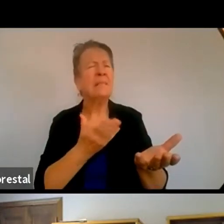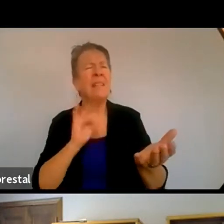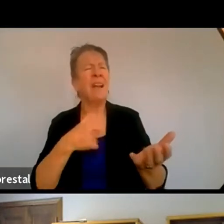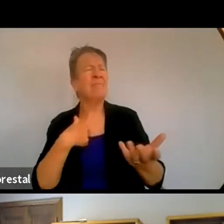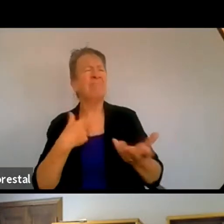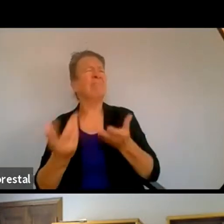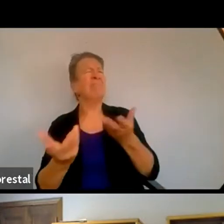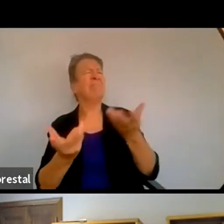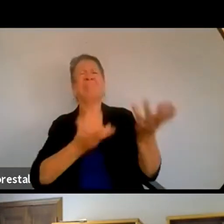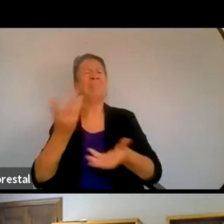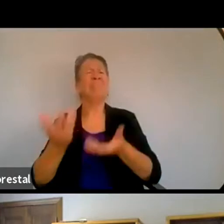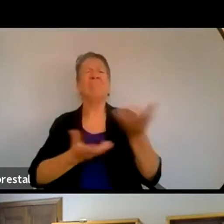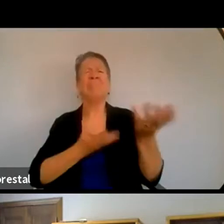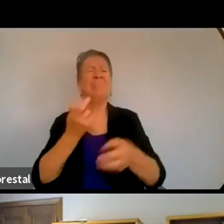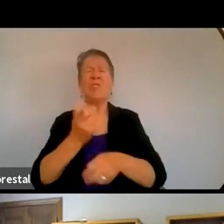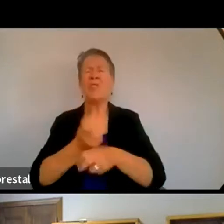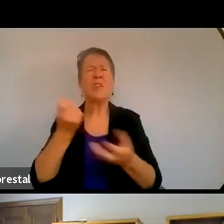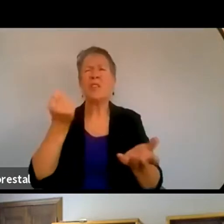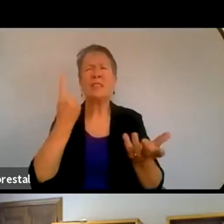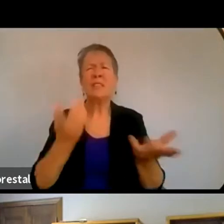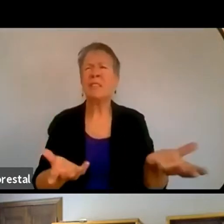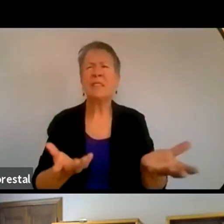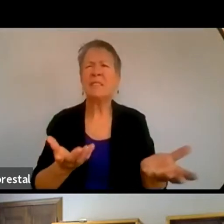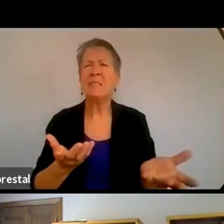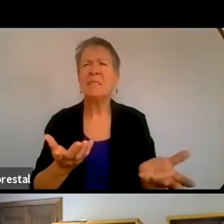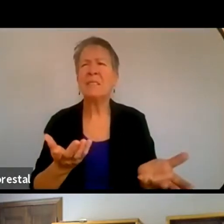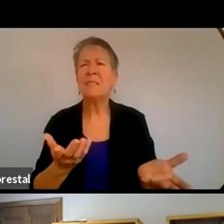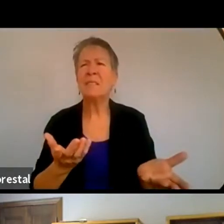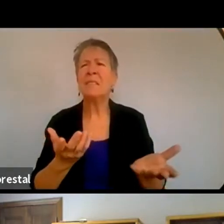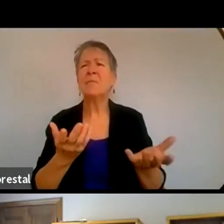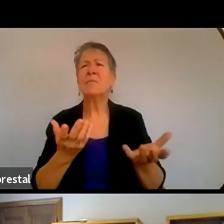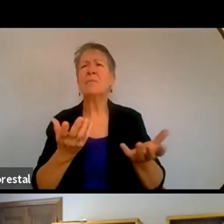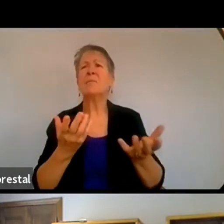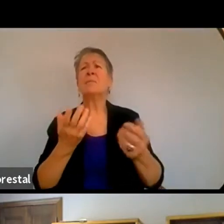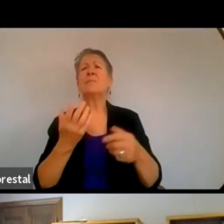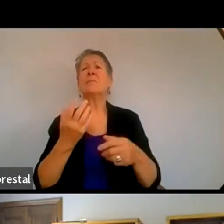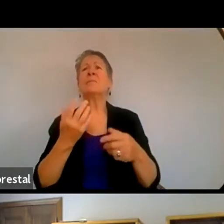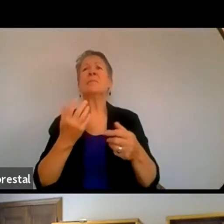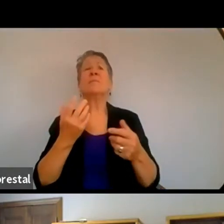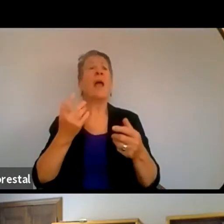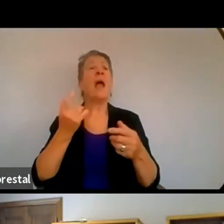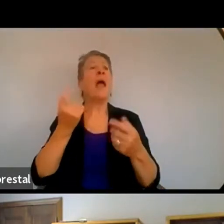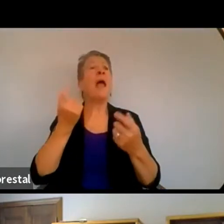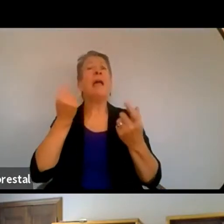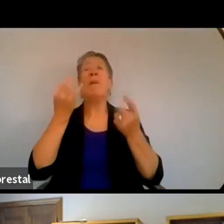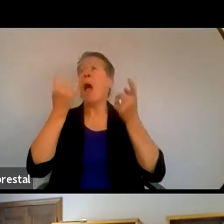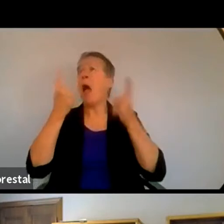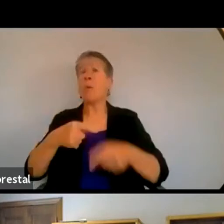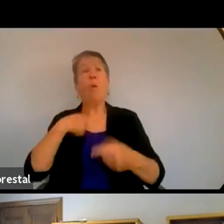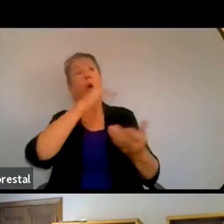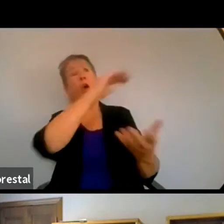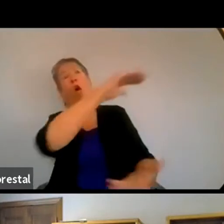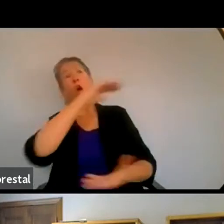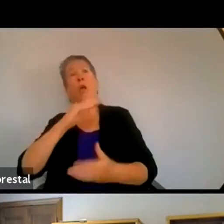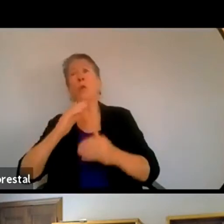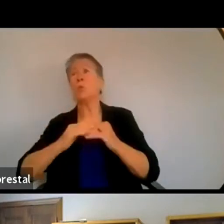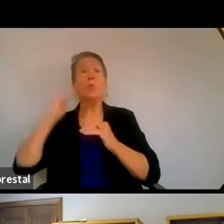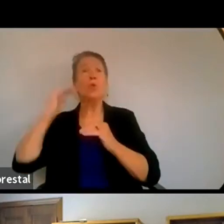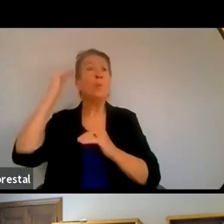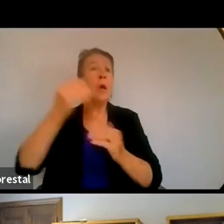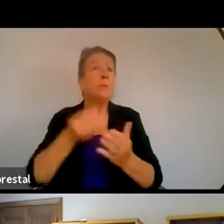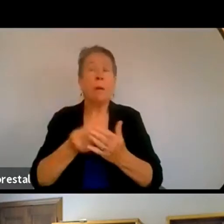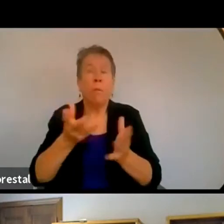we overshoot here. We will pay, on the other hand, if we undershoot, a devastating price, whether